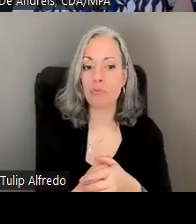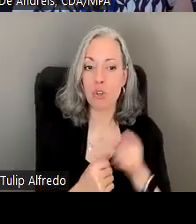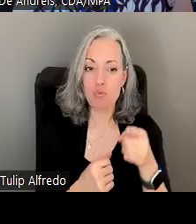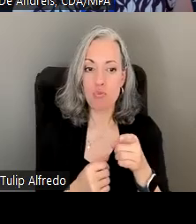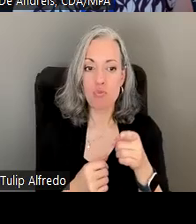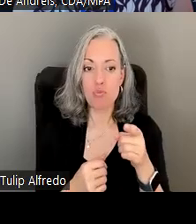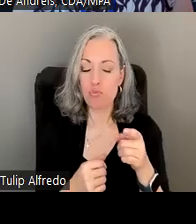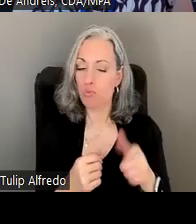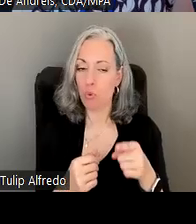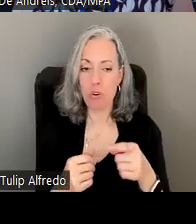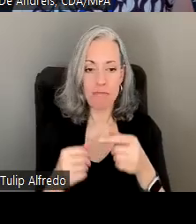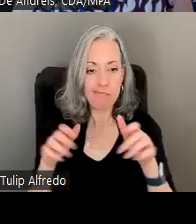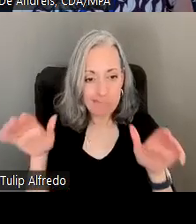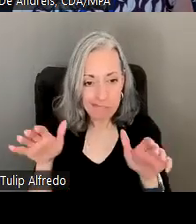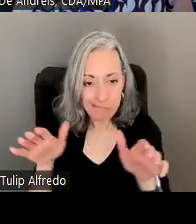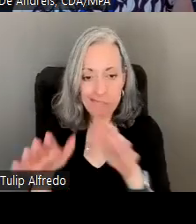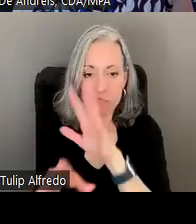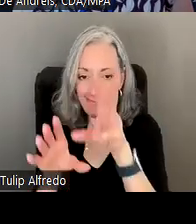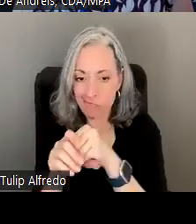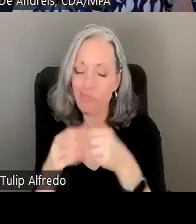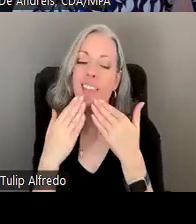donating your effort to us. Next slide.